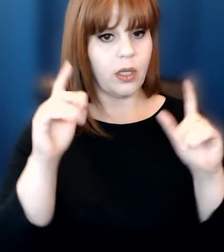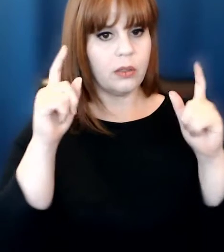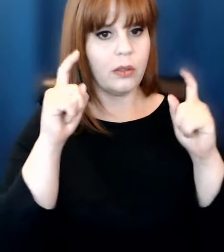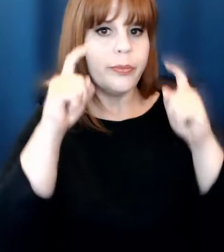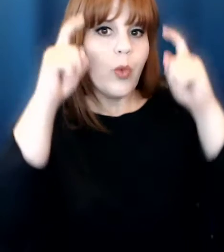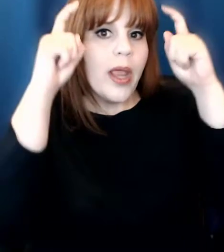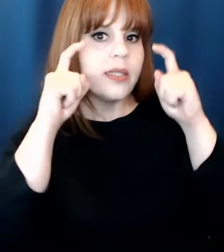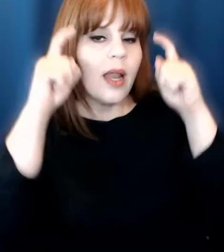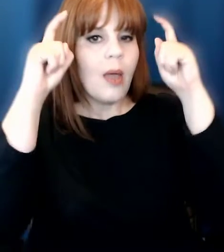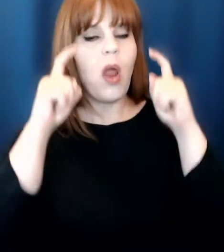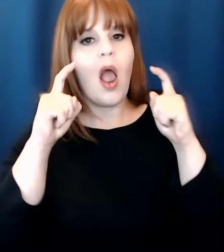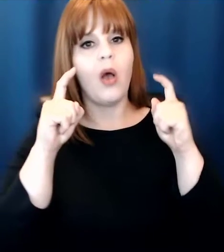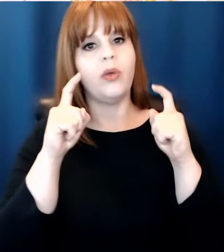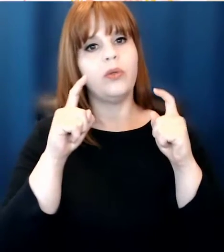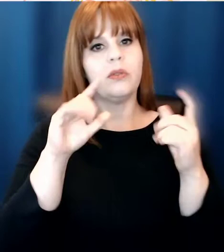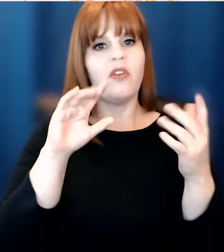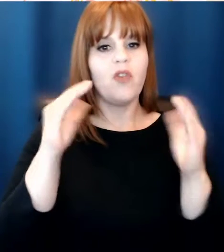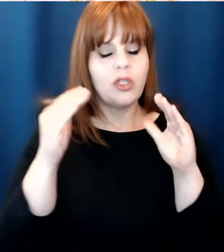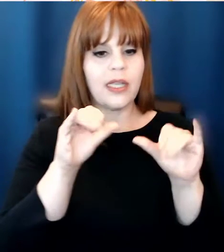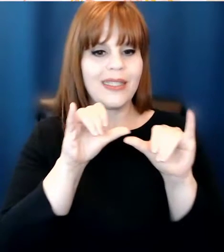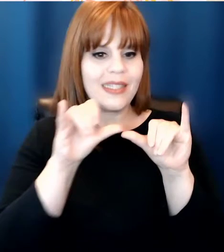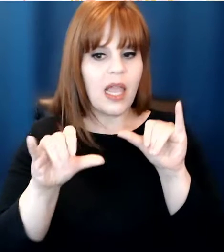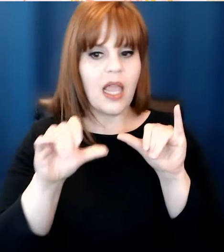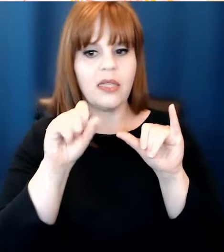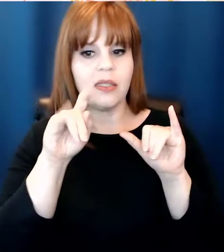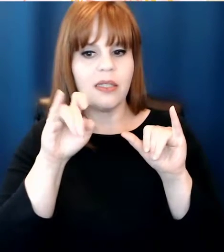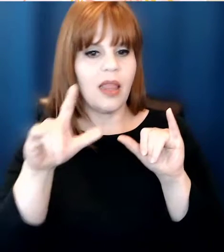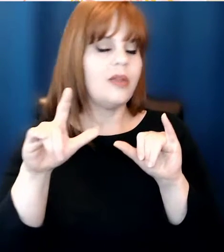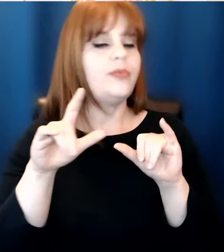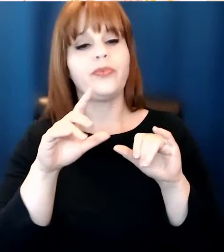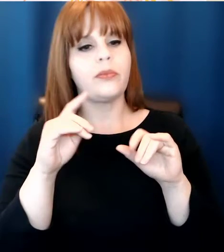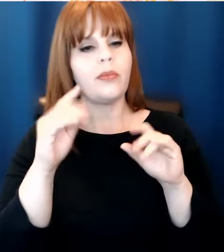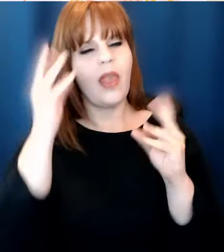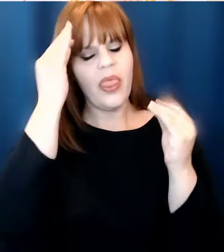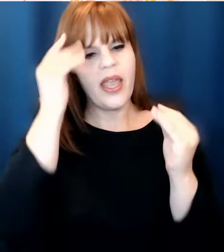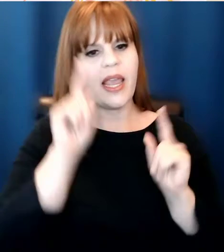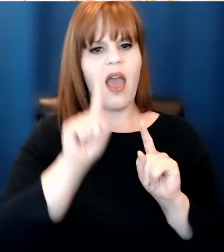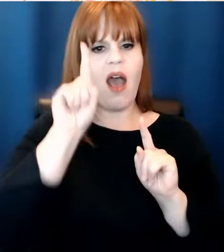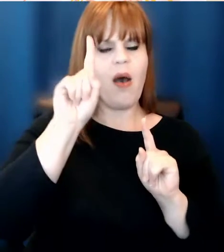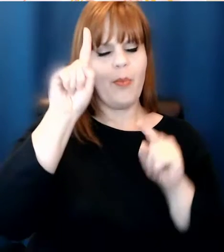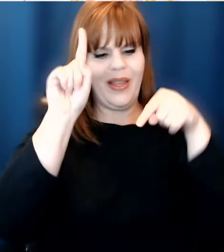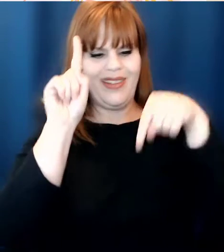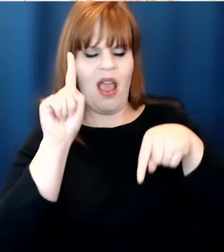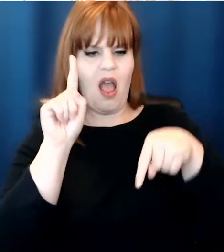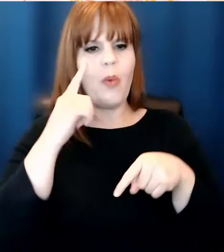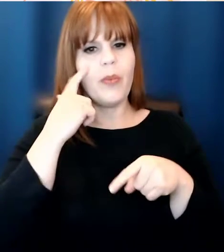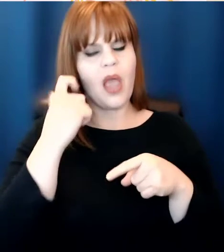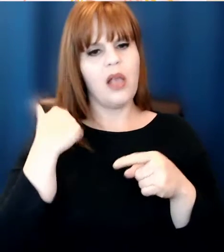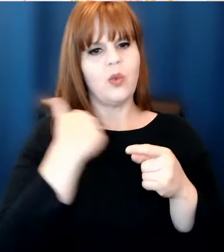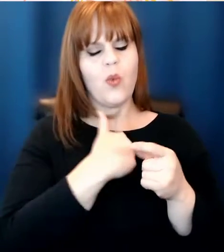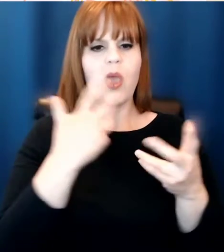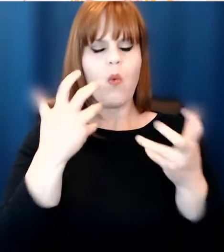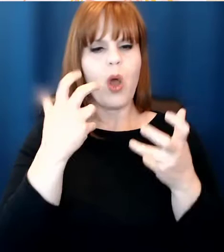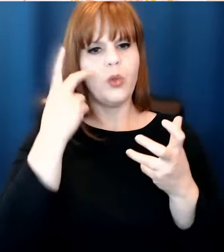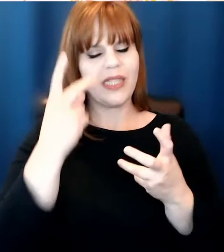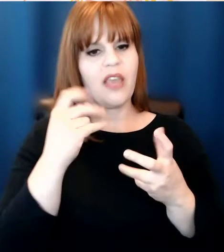Or staying still. And the third test that we did was, thinking up or down, because we wanted to kind of see if there was a difference. So we could build some